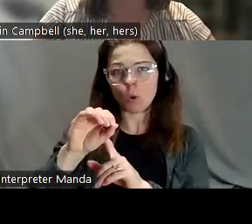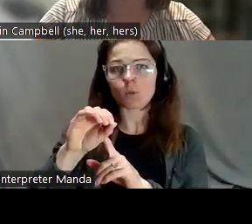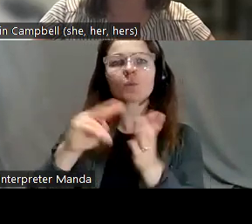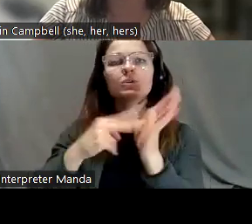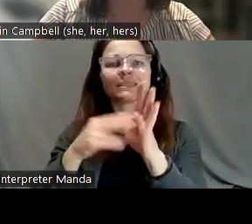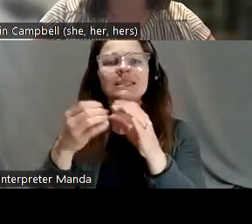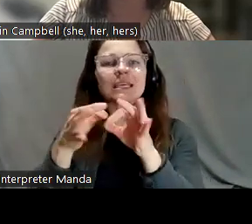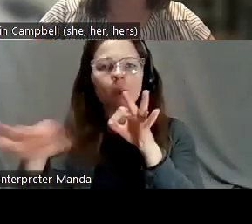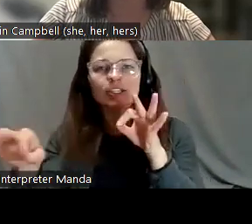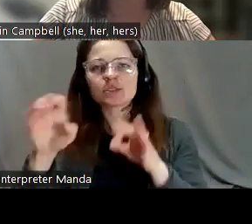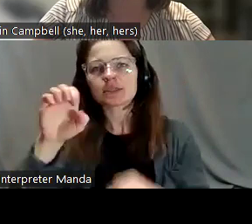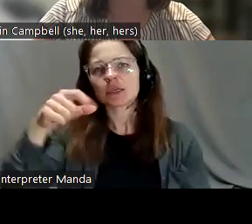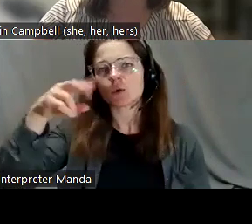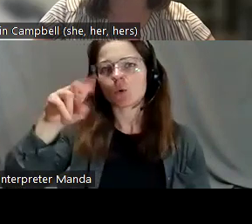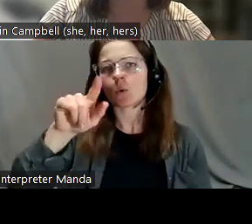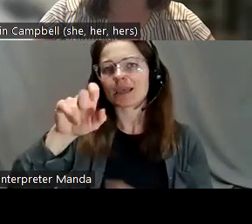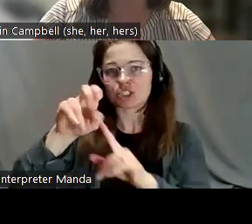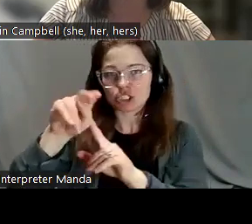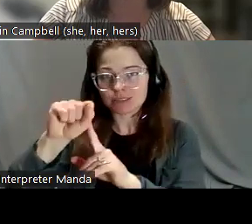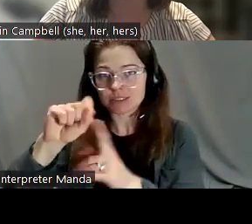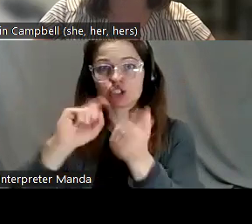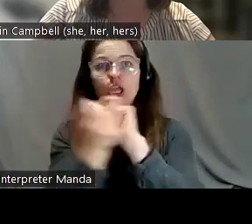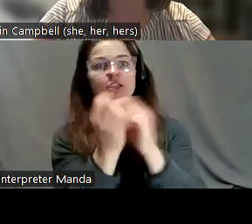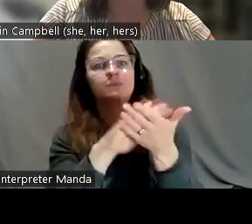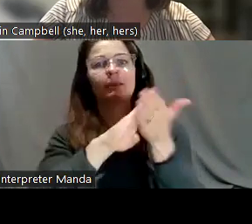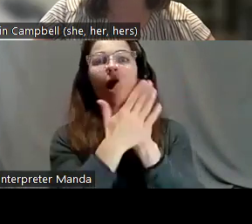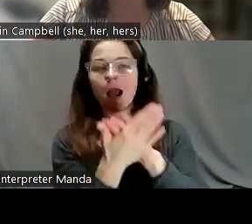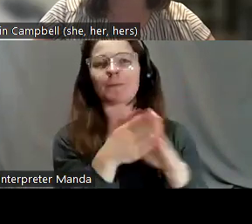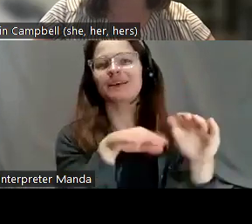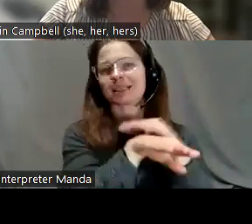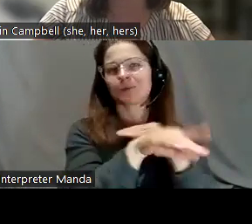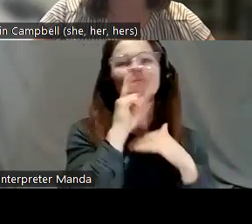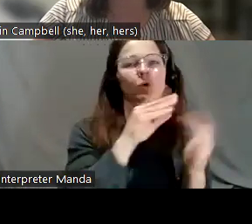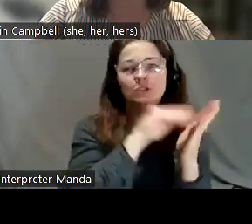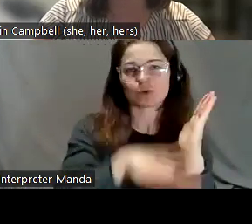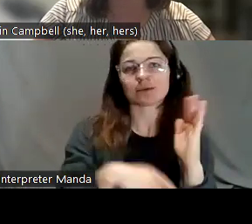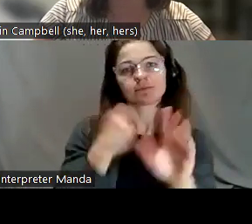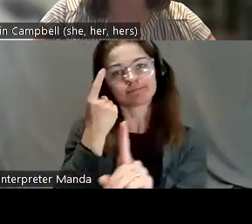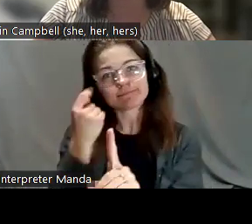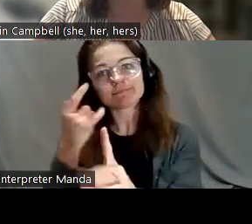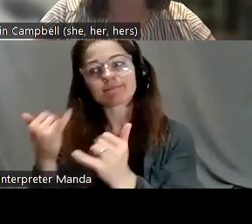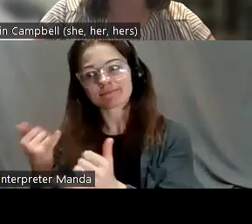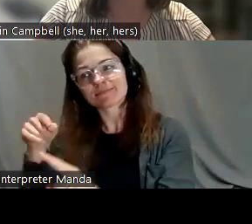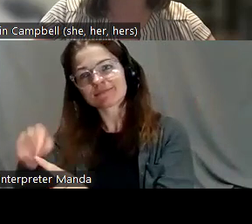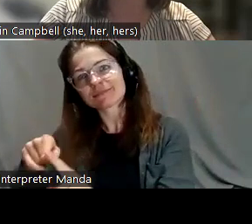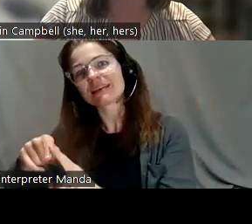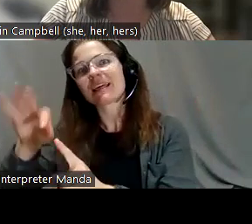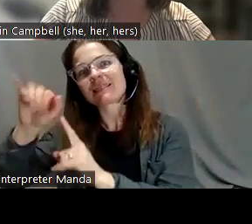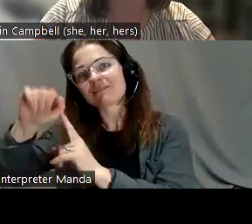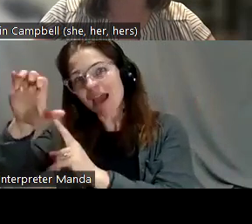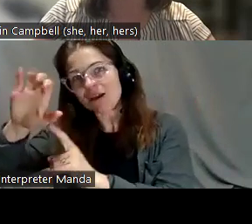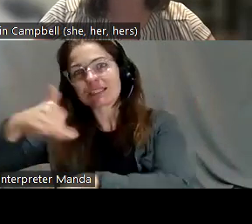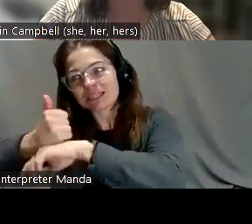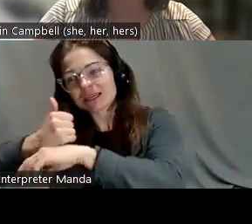in accessible format that will work for our students. However, because a lot of the content is created by our faculty, there's a training